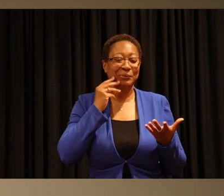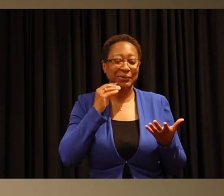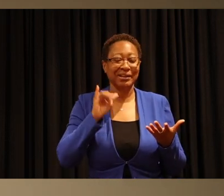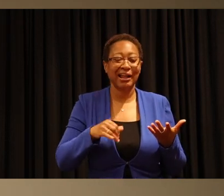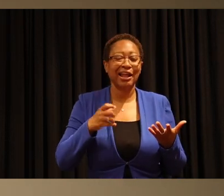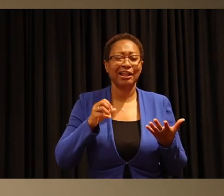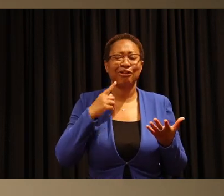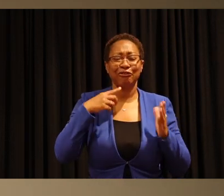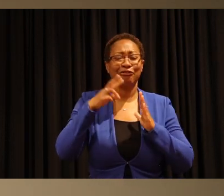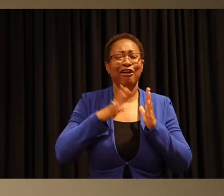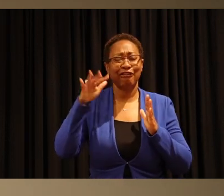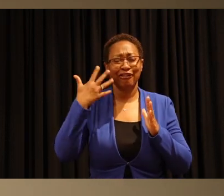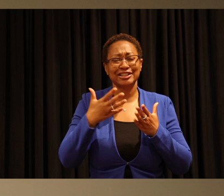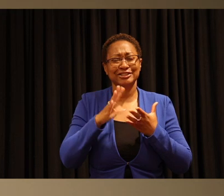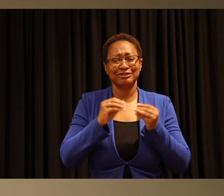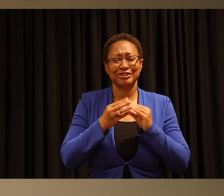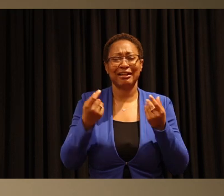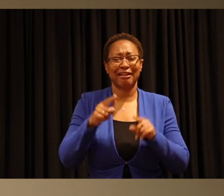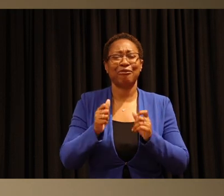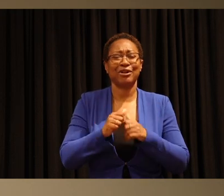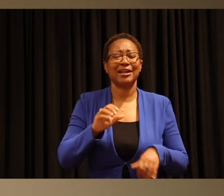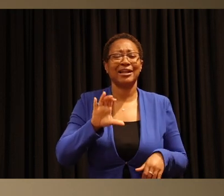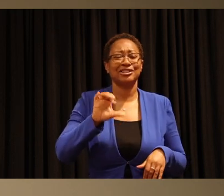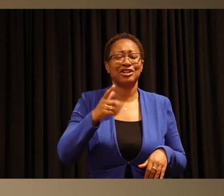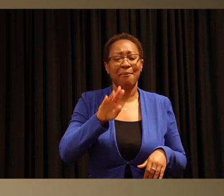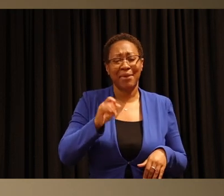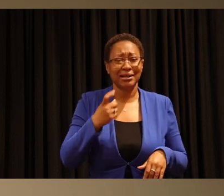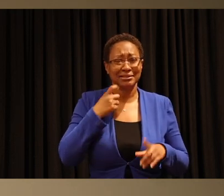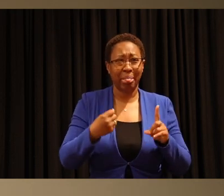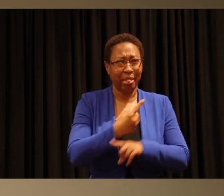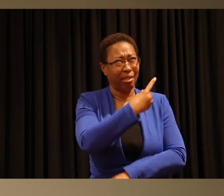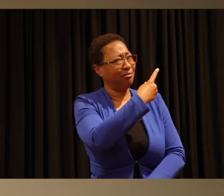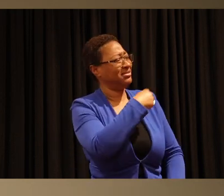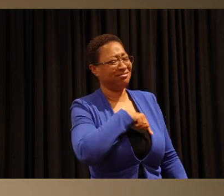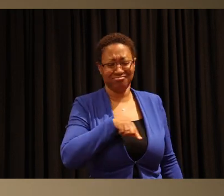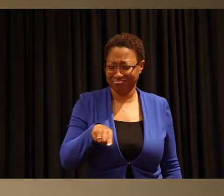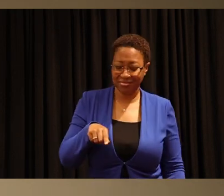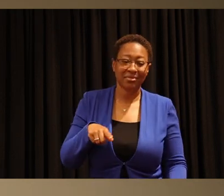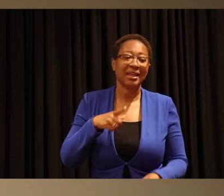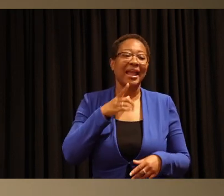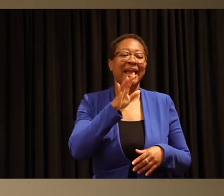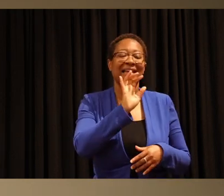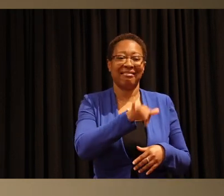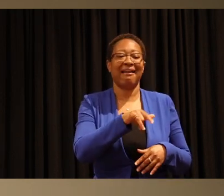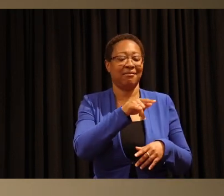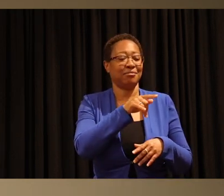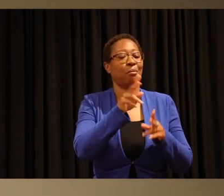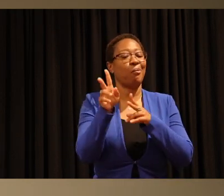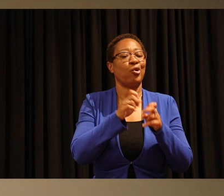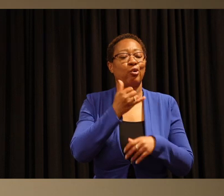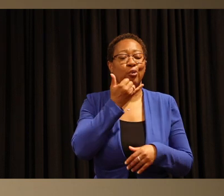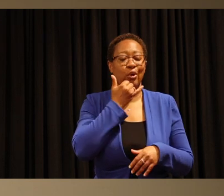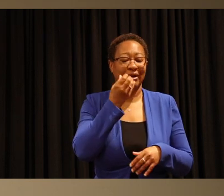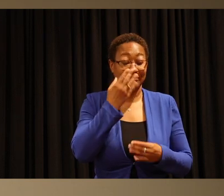some of the craziest stories about stuff that's going on with the chatbot that's way off base. and pulled the wrong information.